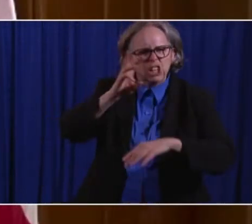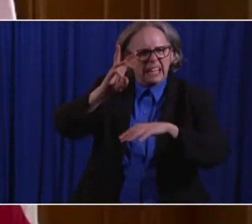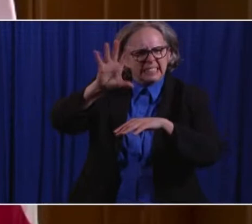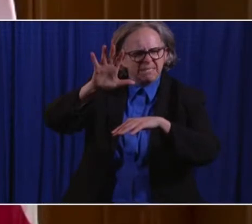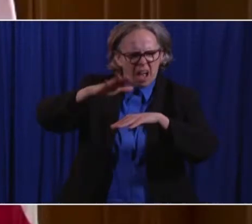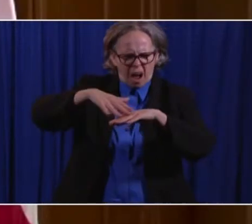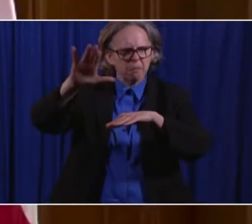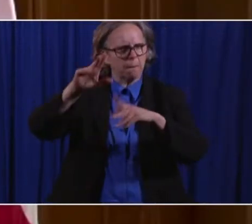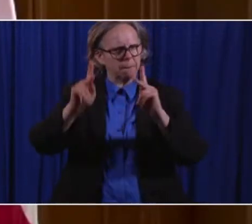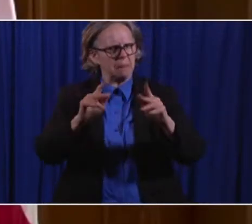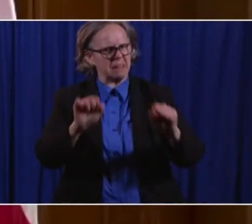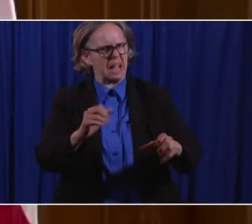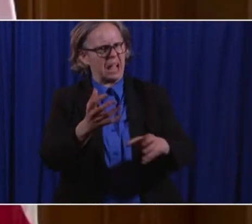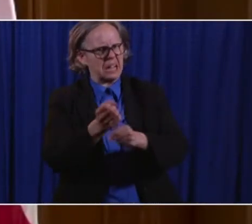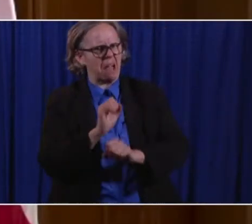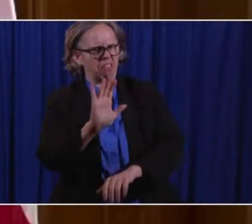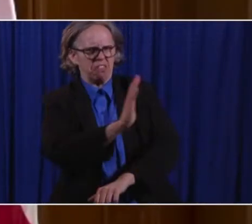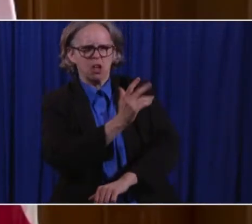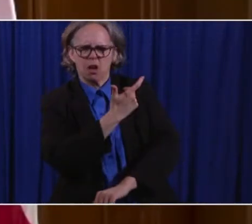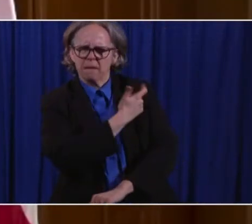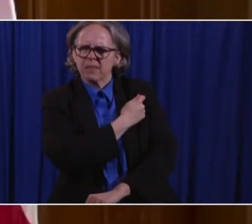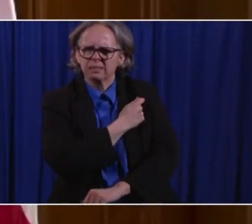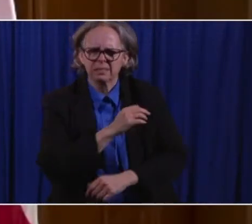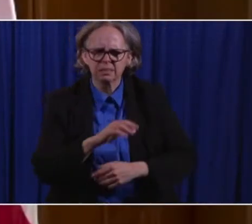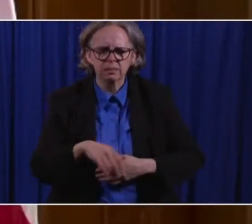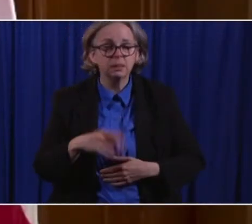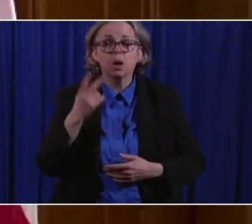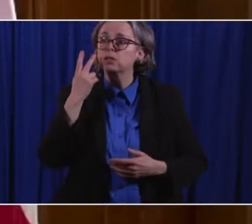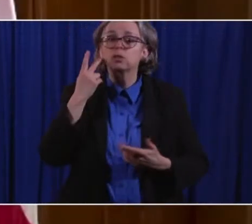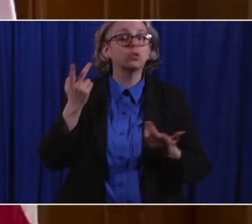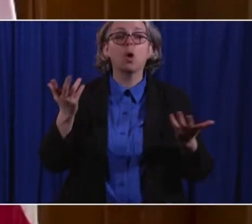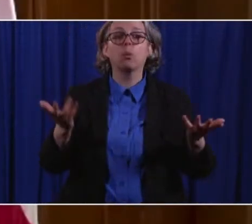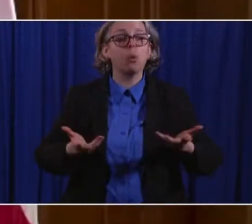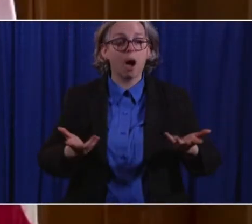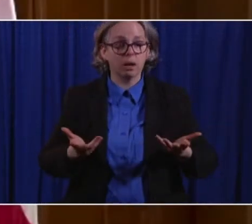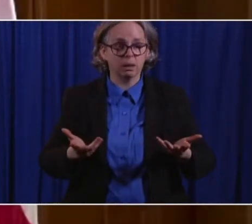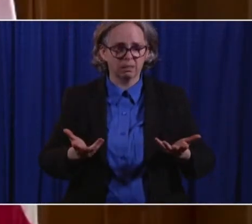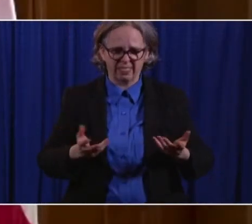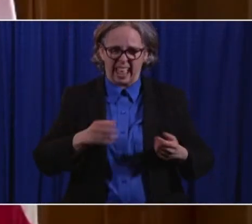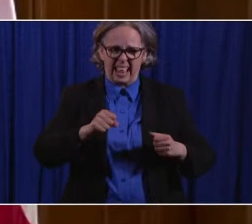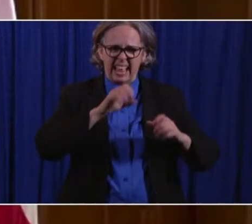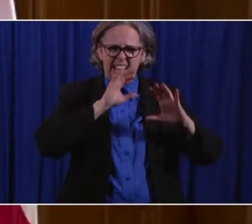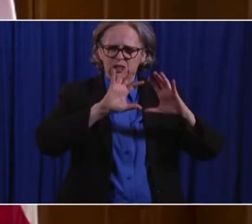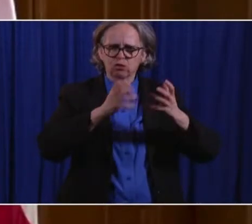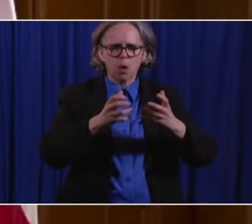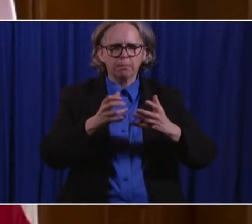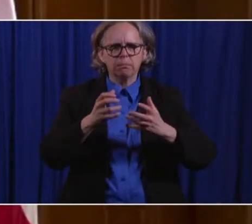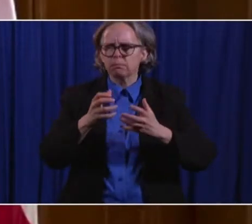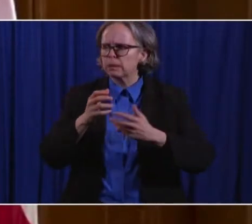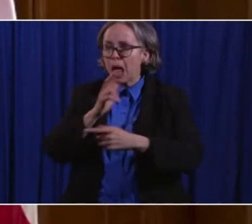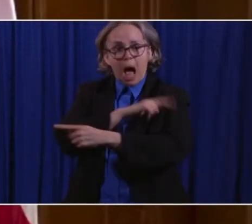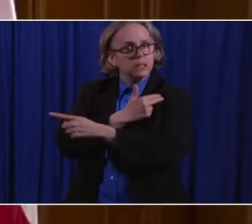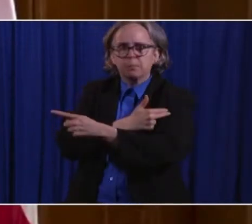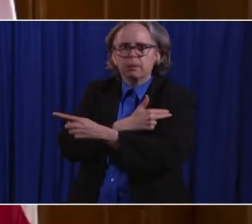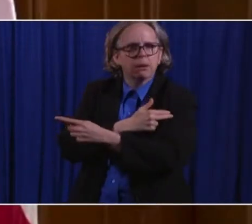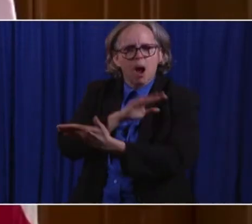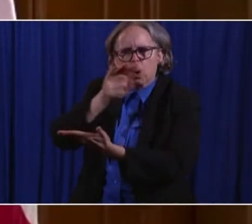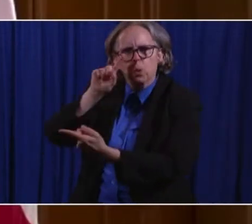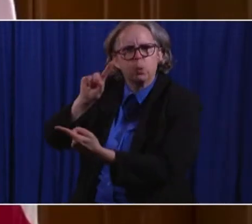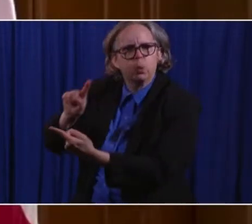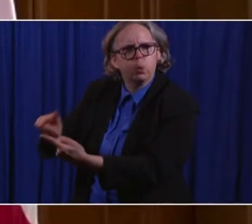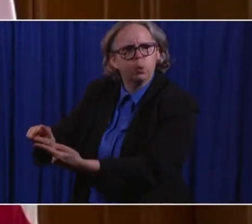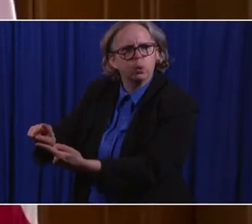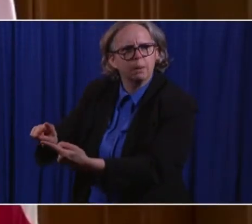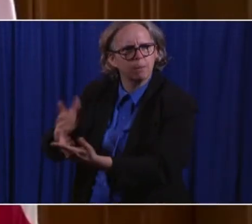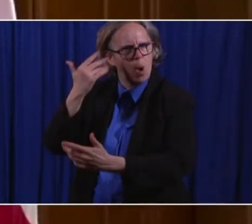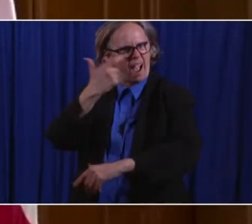of those people in the hospital go down. You're seeing, therefore, the percentage of younger people who are getting it is